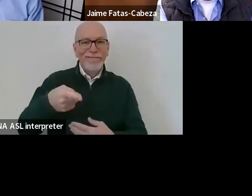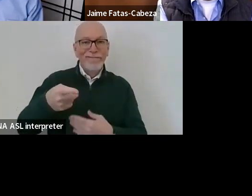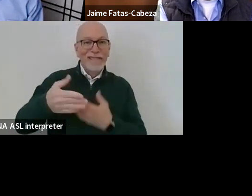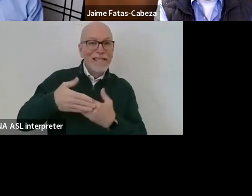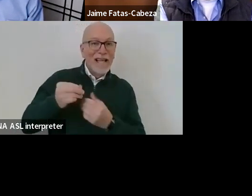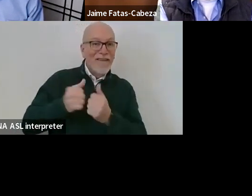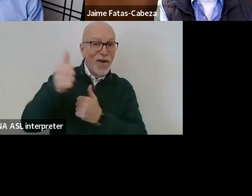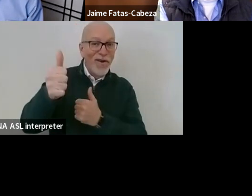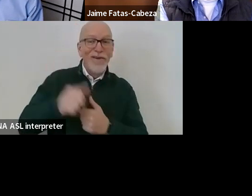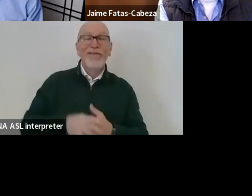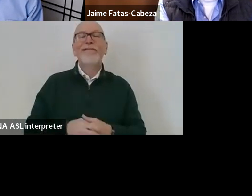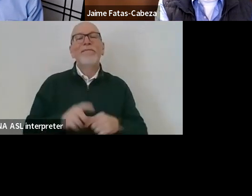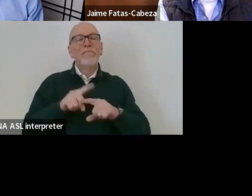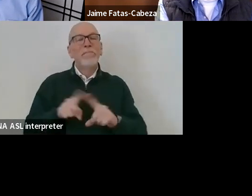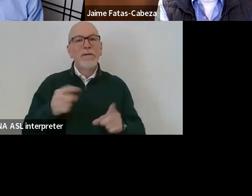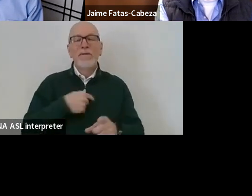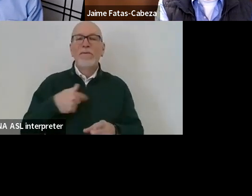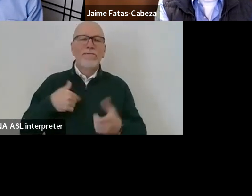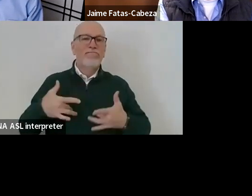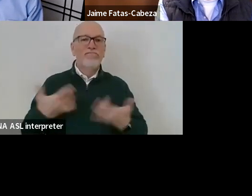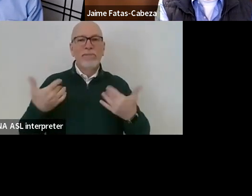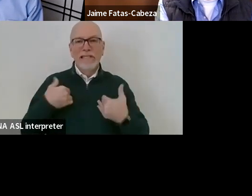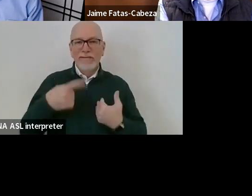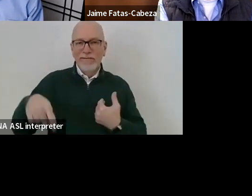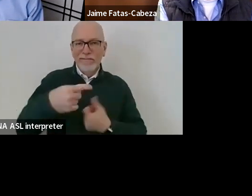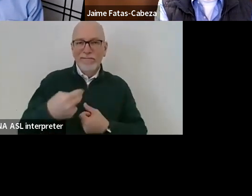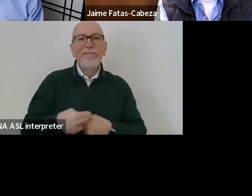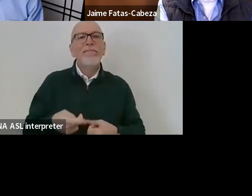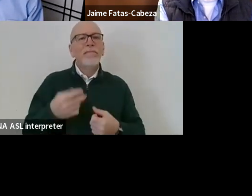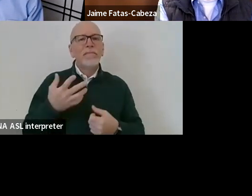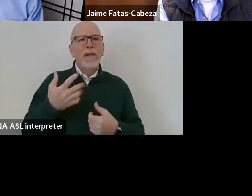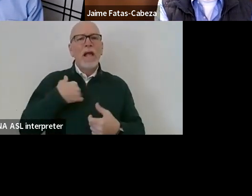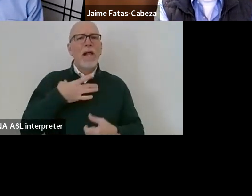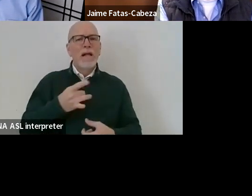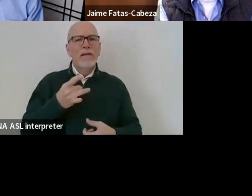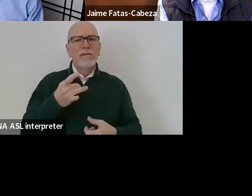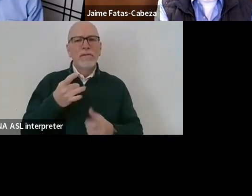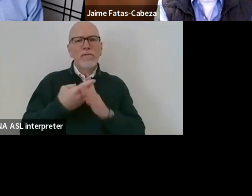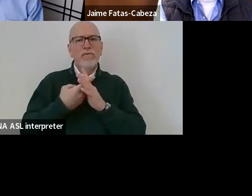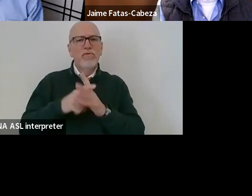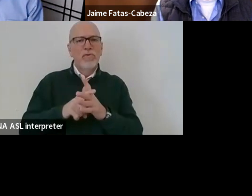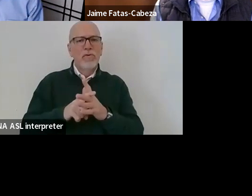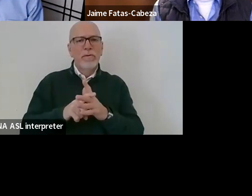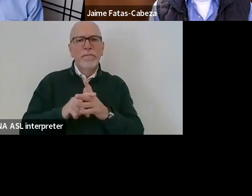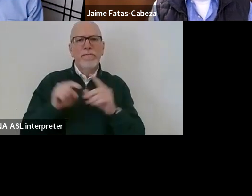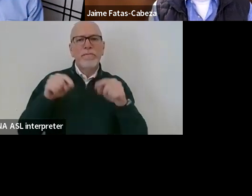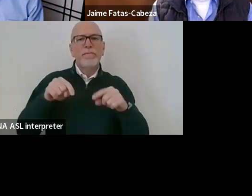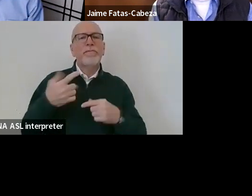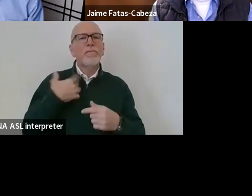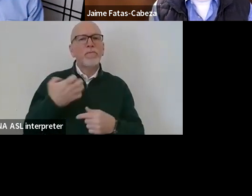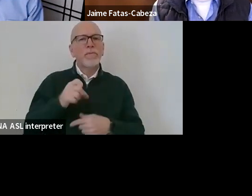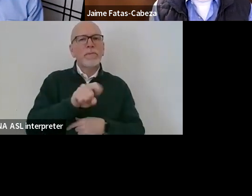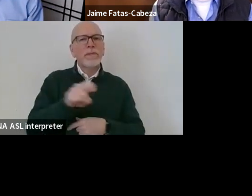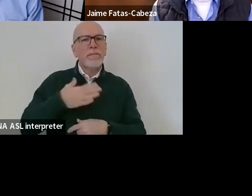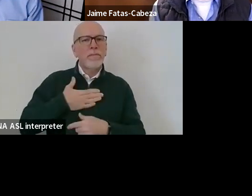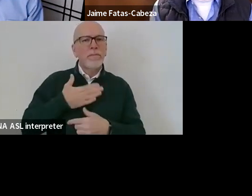afar, but we're happy to have you all. So I'd like to start off by asking my